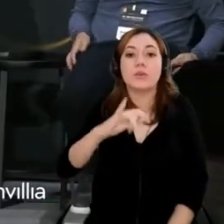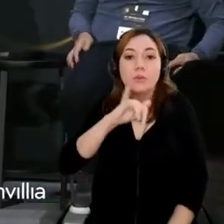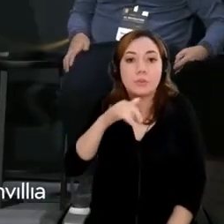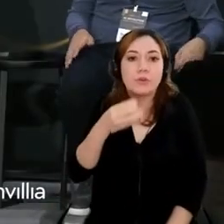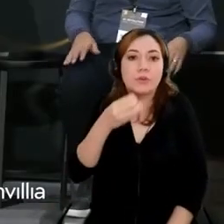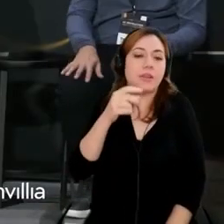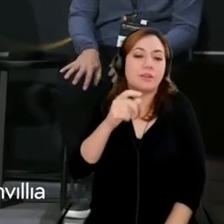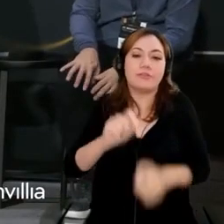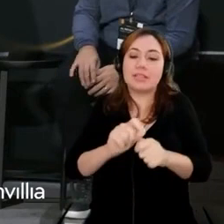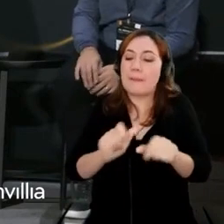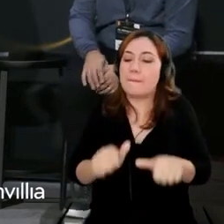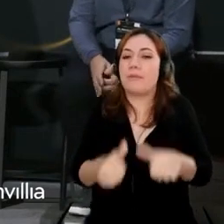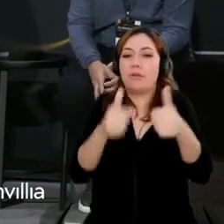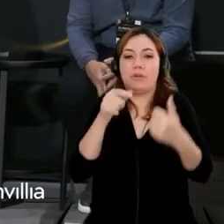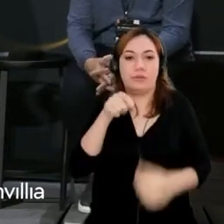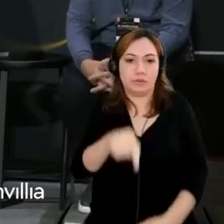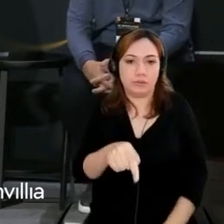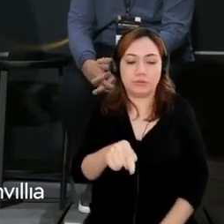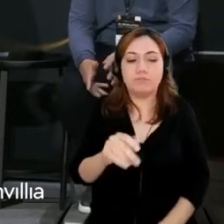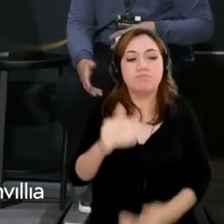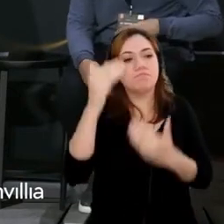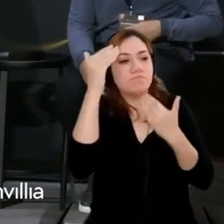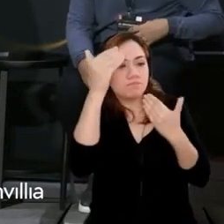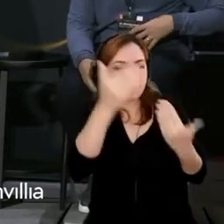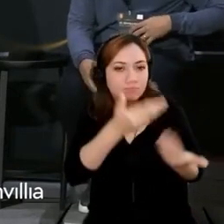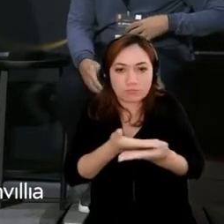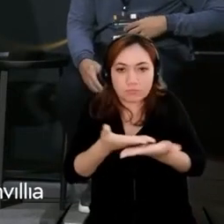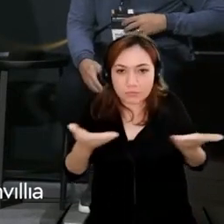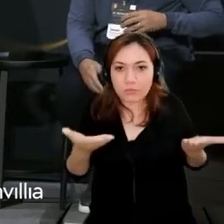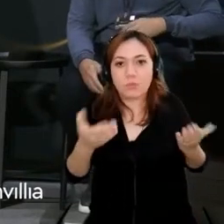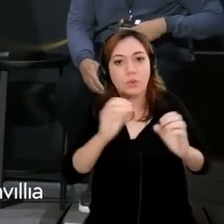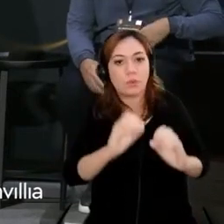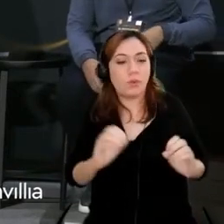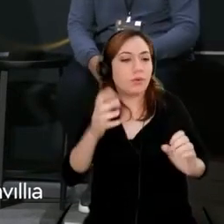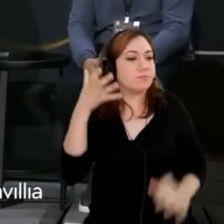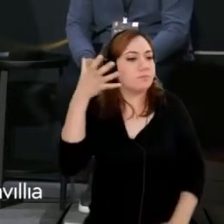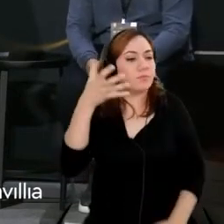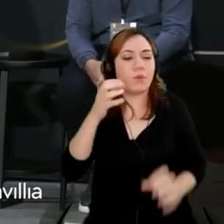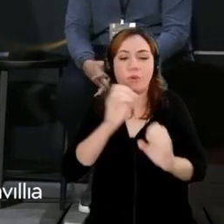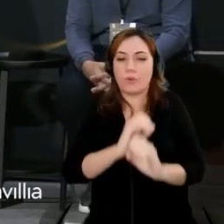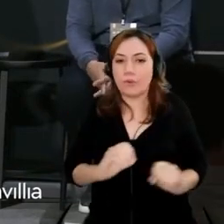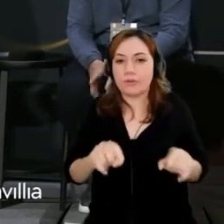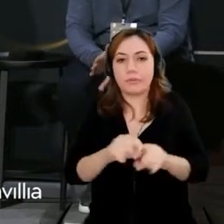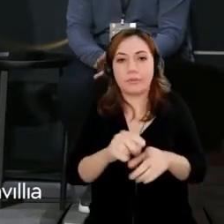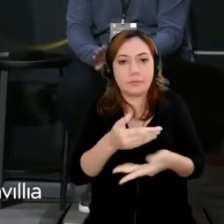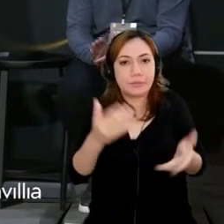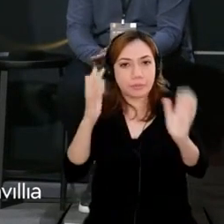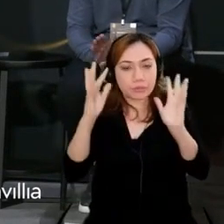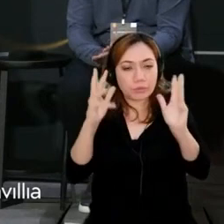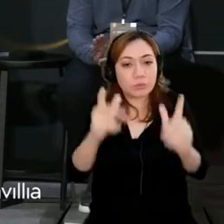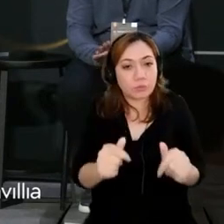all so much. Thank you to our wonderful panel, and thank all of you for joining us.